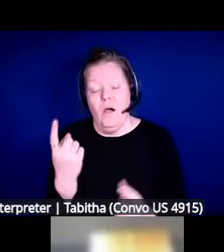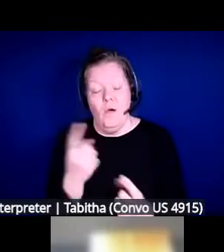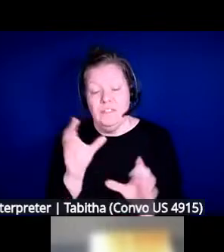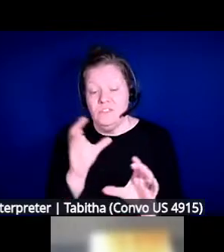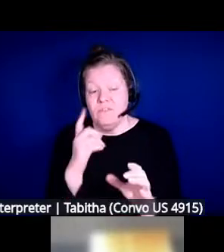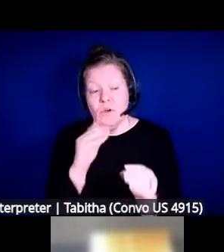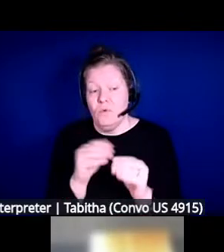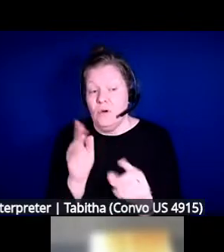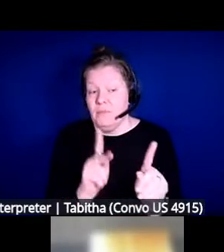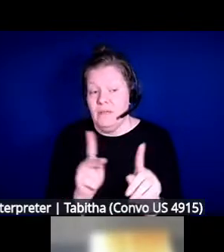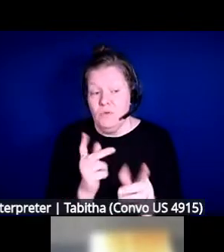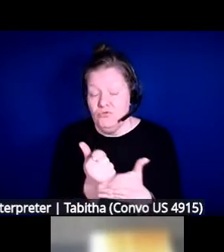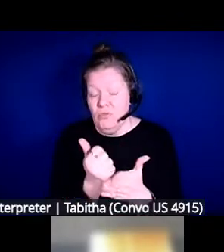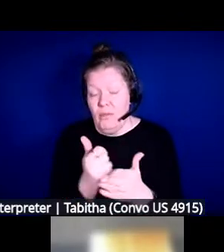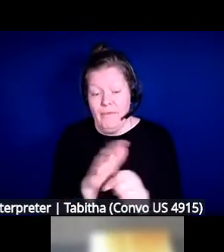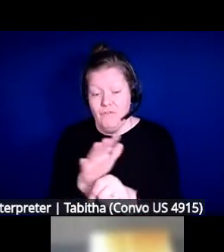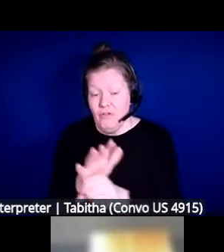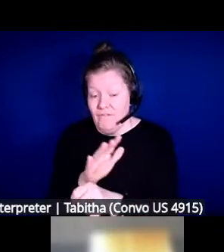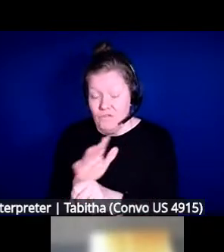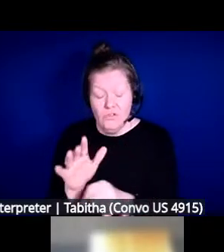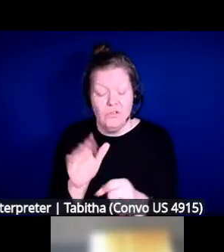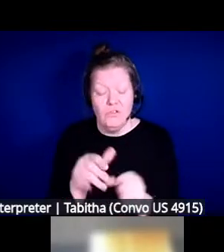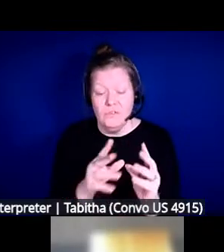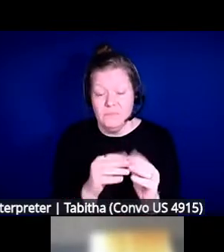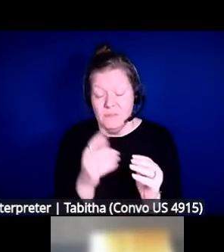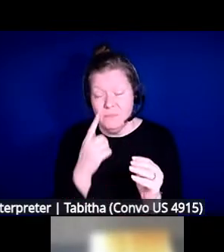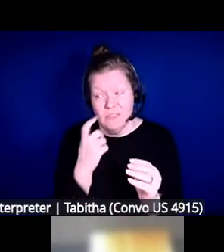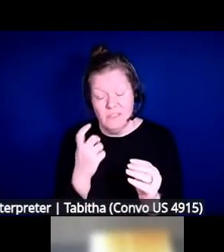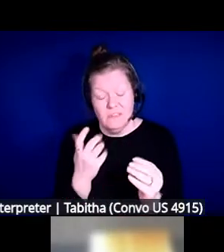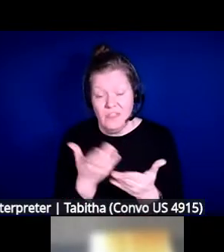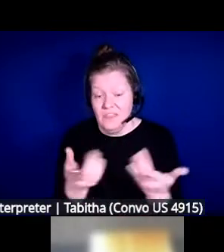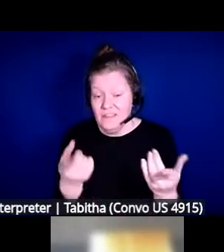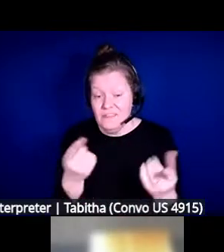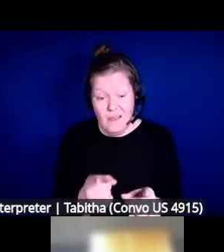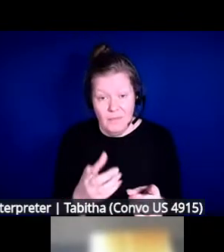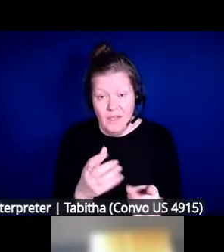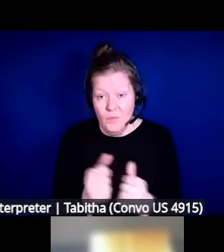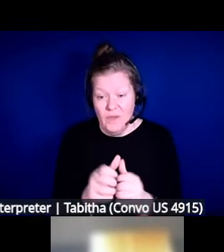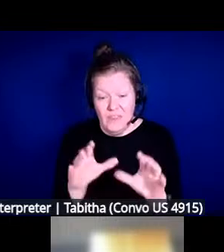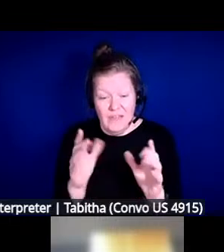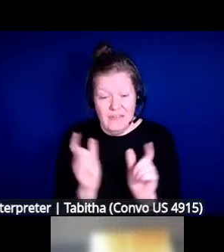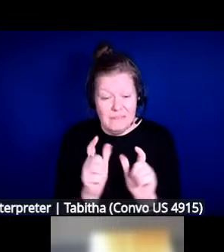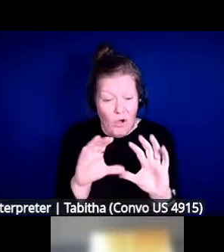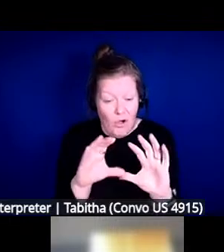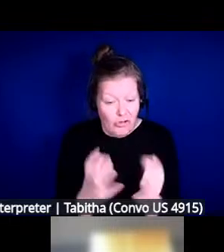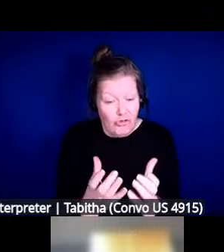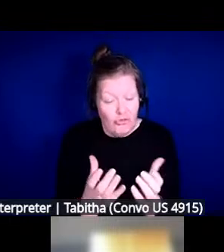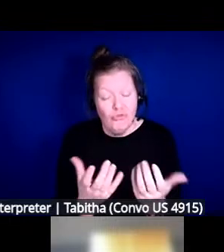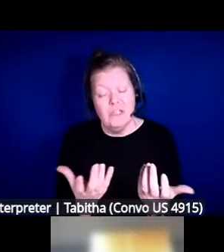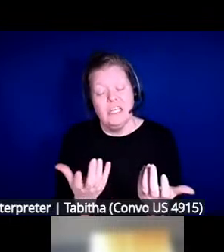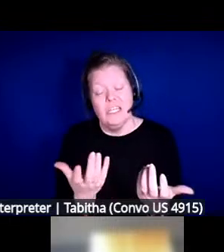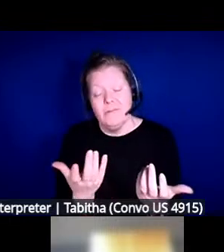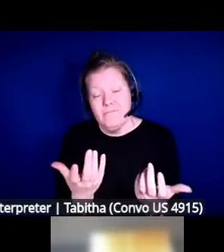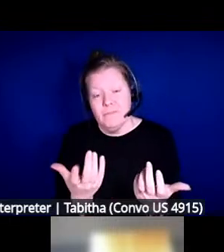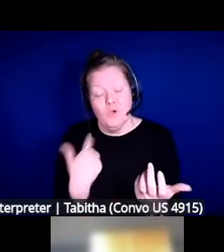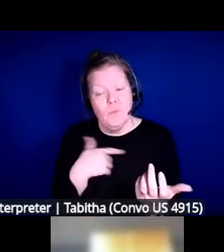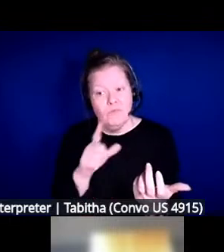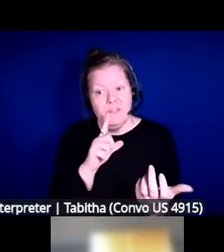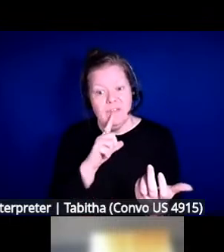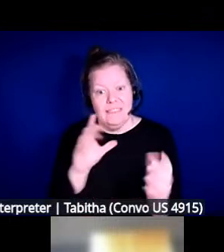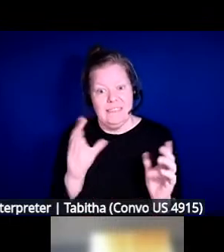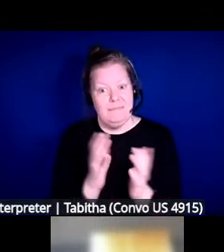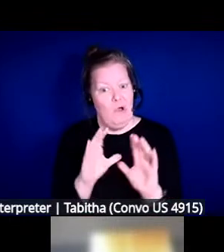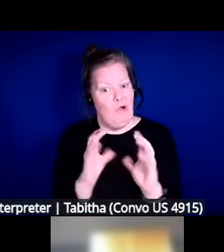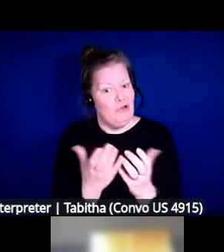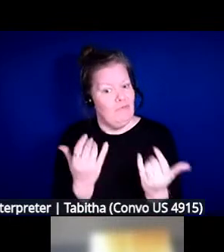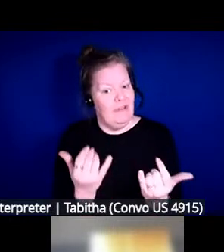people to cover the shifts, because things happen, and with a small crew, as we got a really small crew right